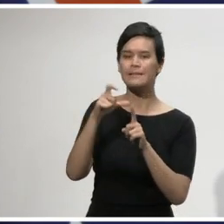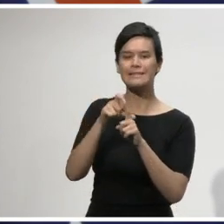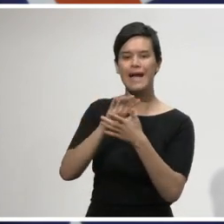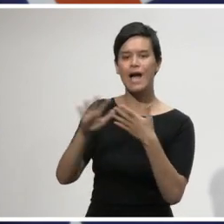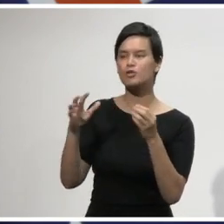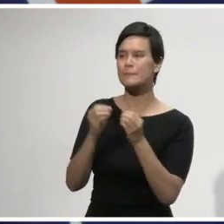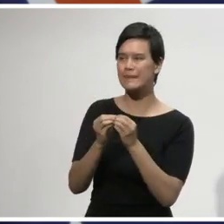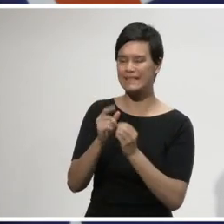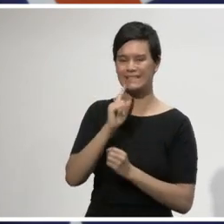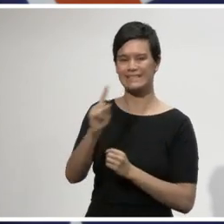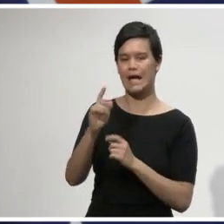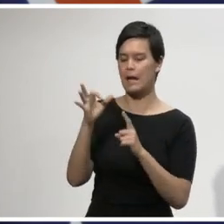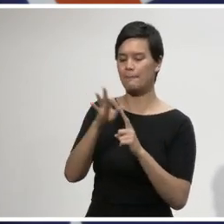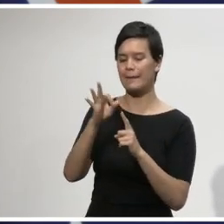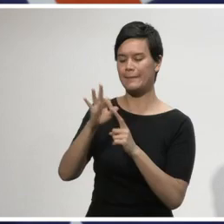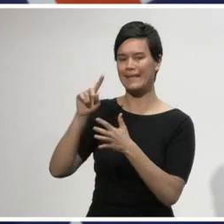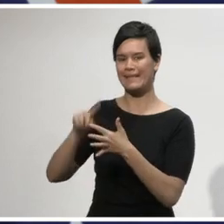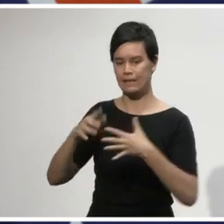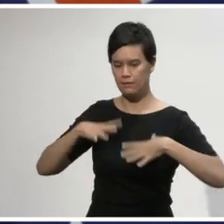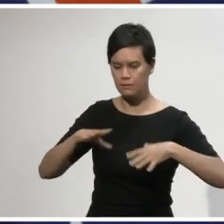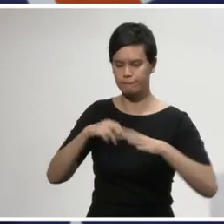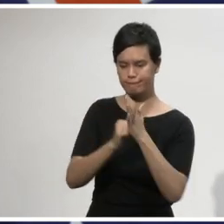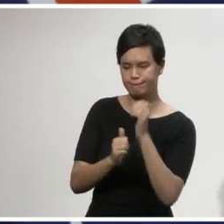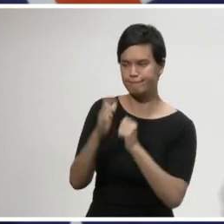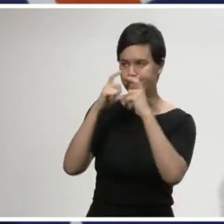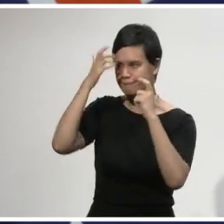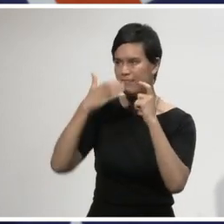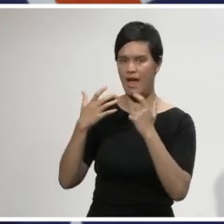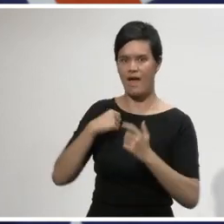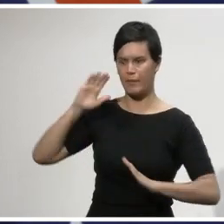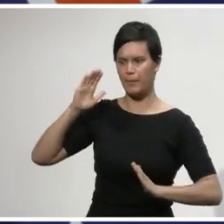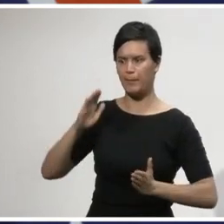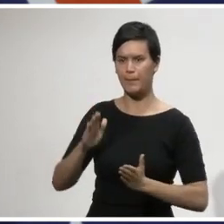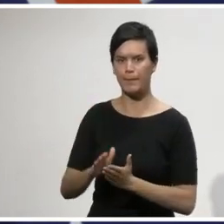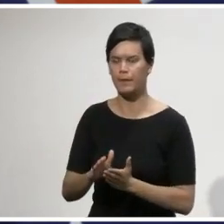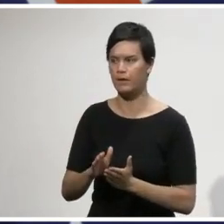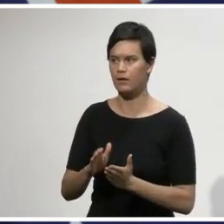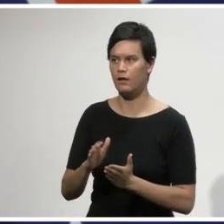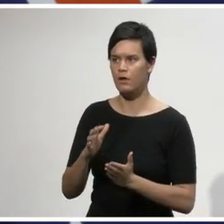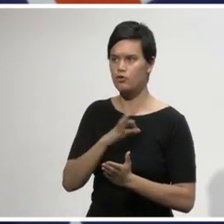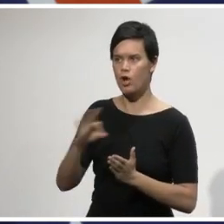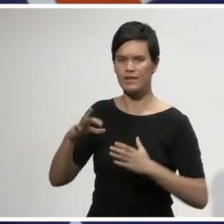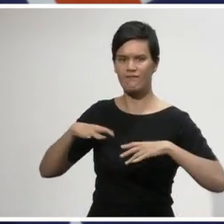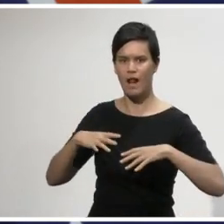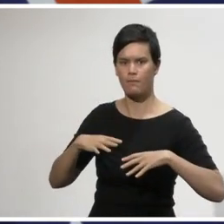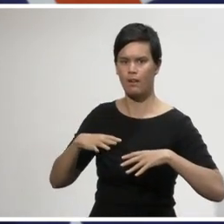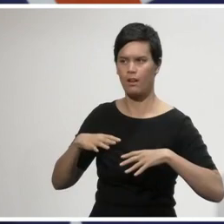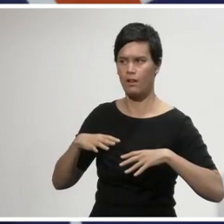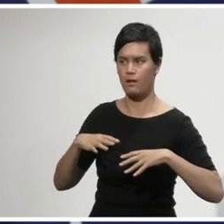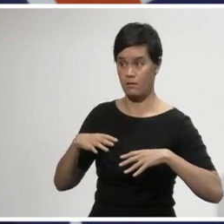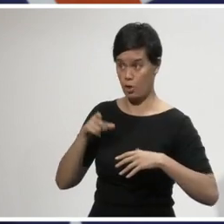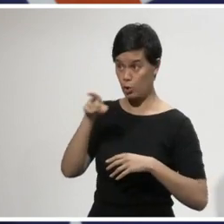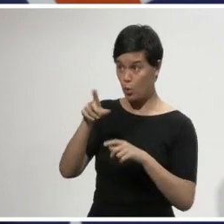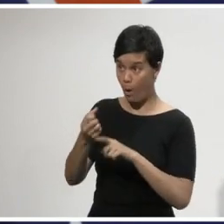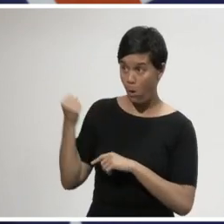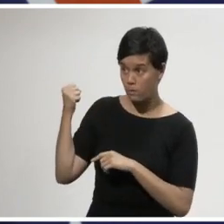Waikato with access to PPE. Is it being rationed? No, definitely not. PPE is not being rationed. We are aware that there's been some issues